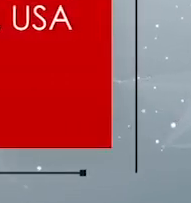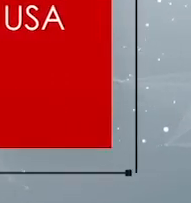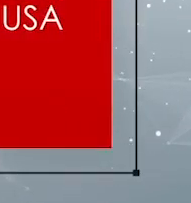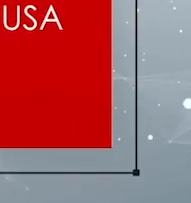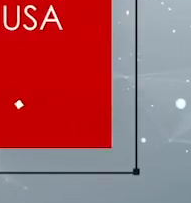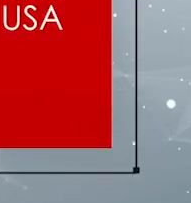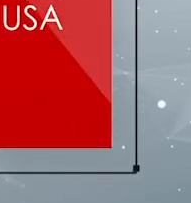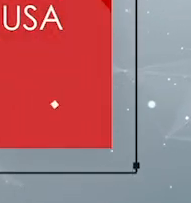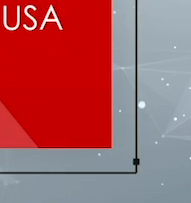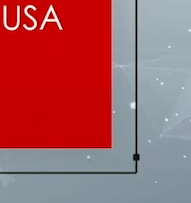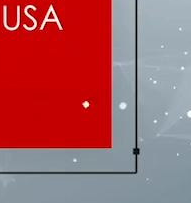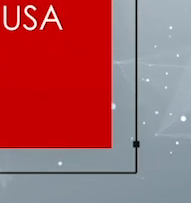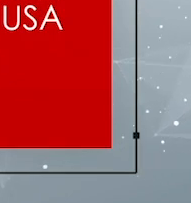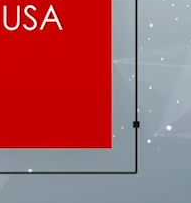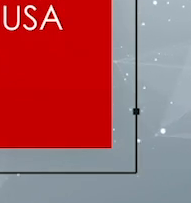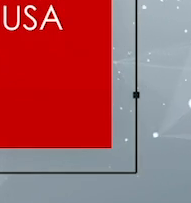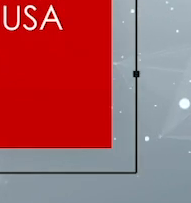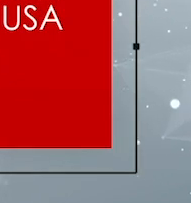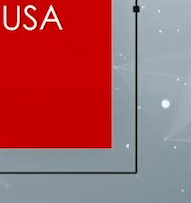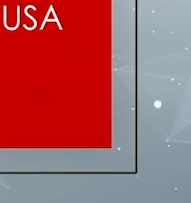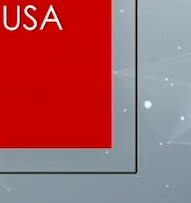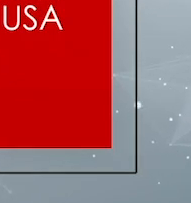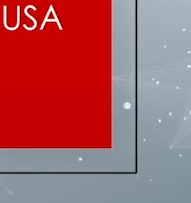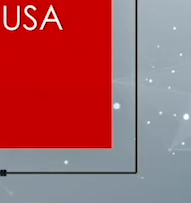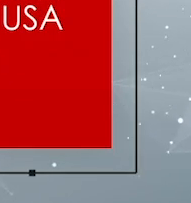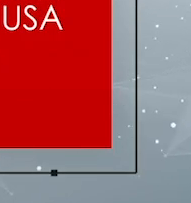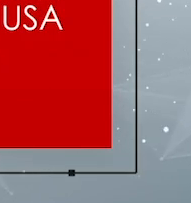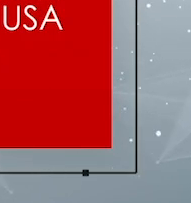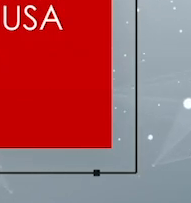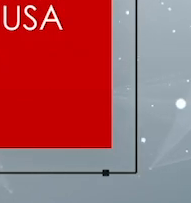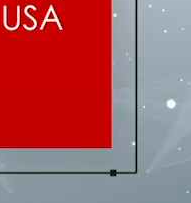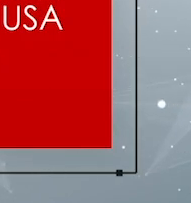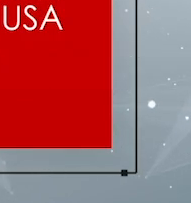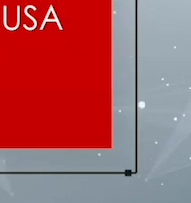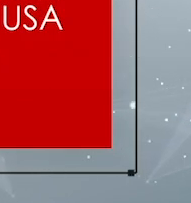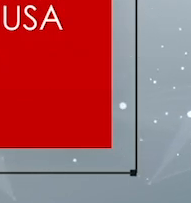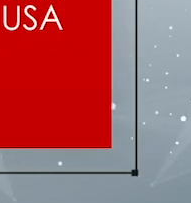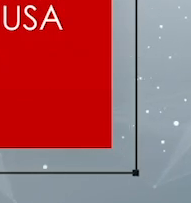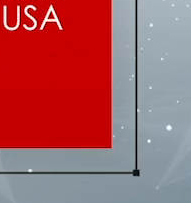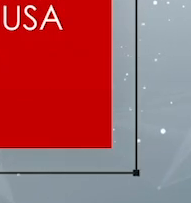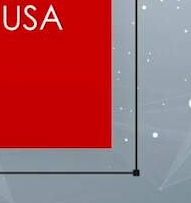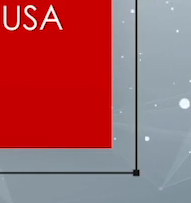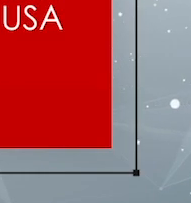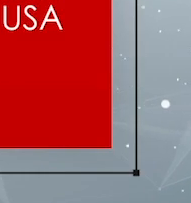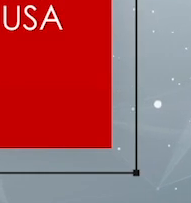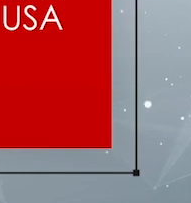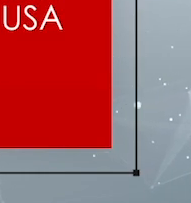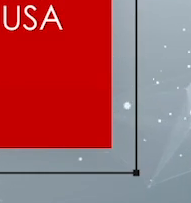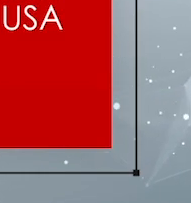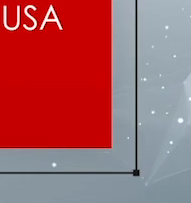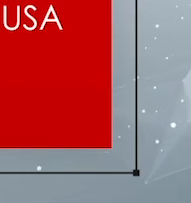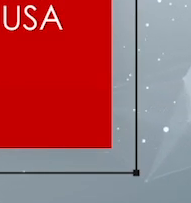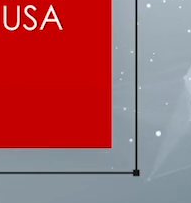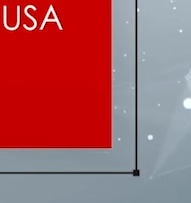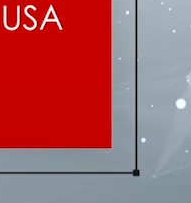and lead evangelist of Shine in the World Ministries, based in Minneapolis, Minnesota, USA. He has preached the good news of